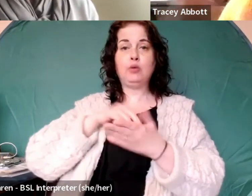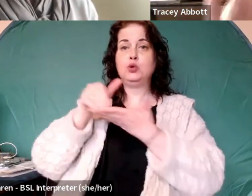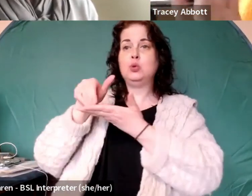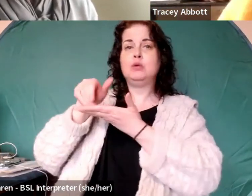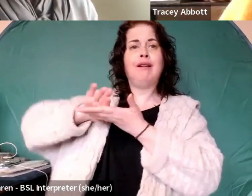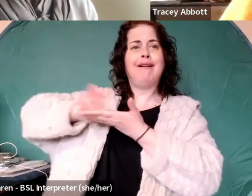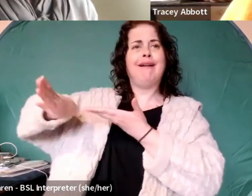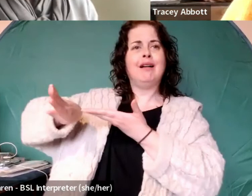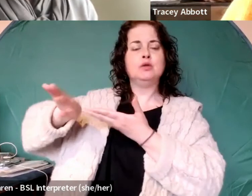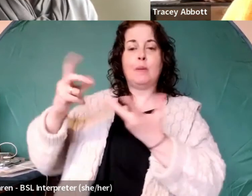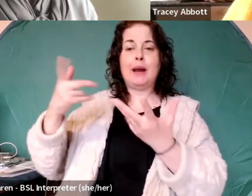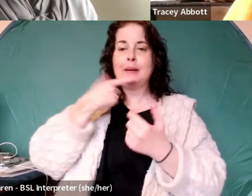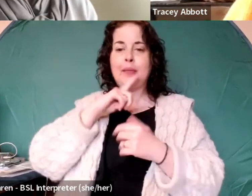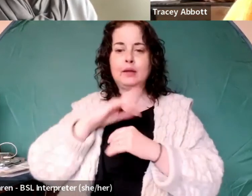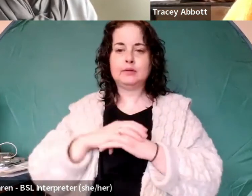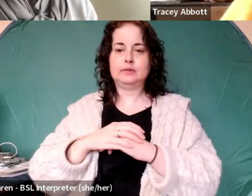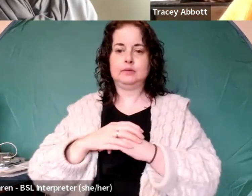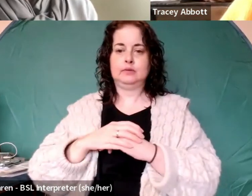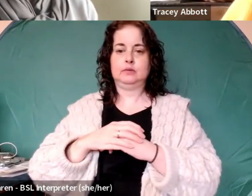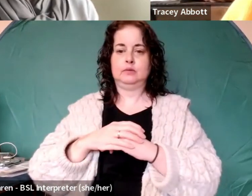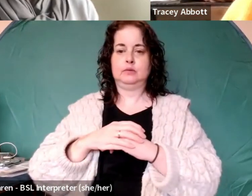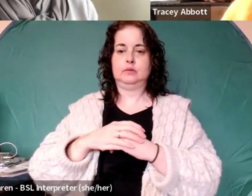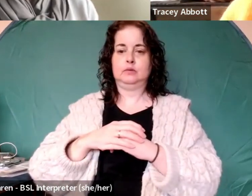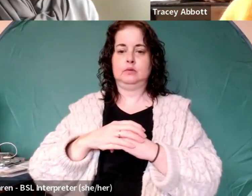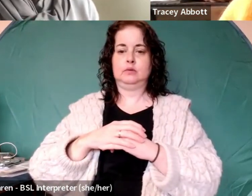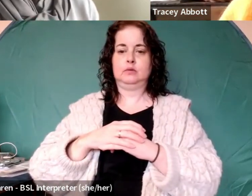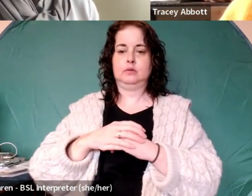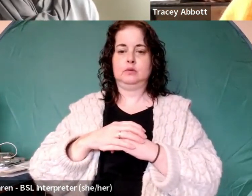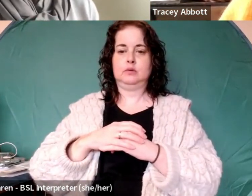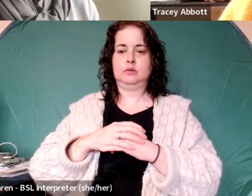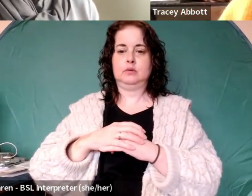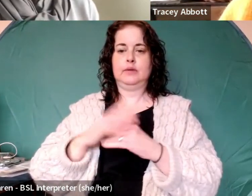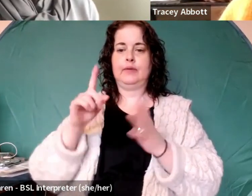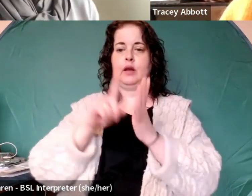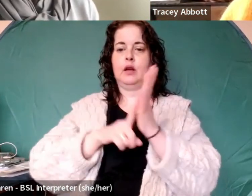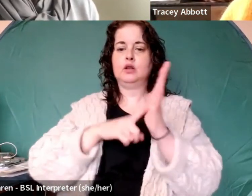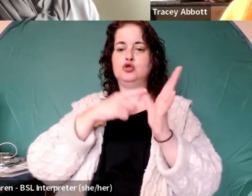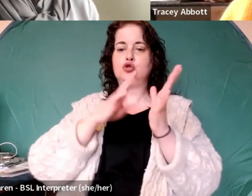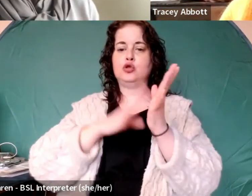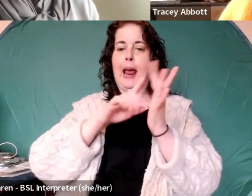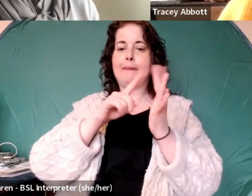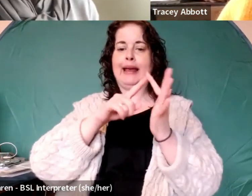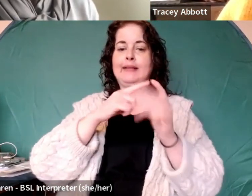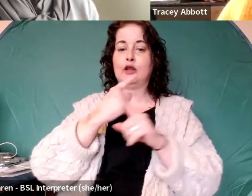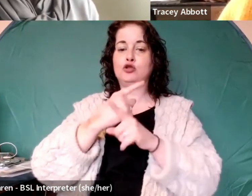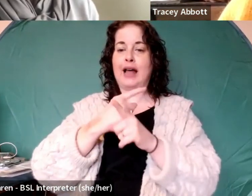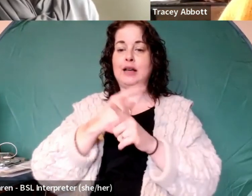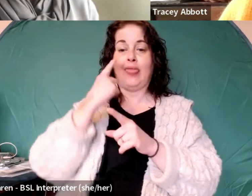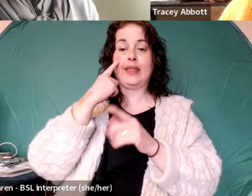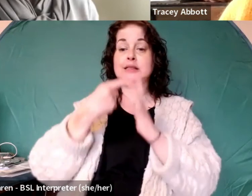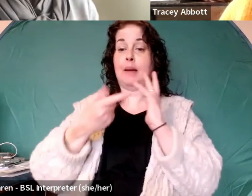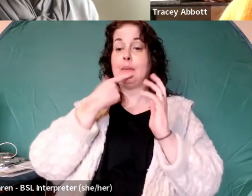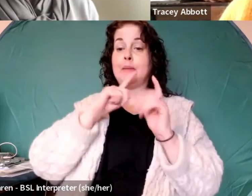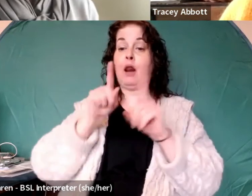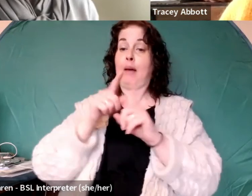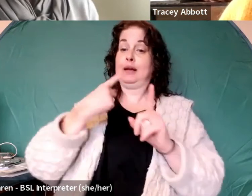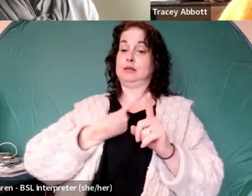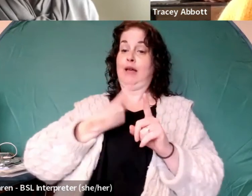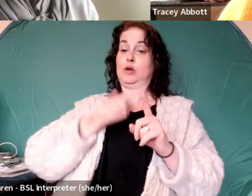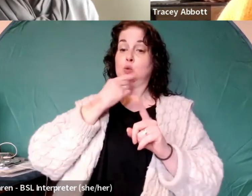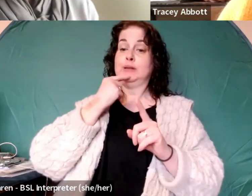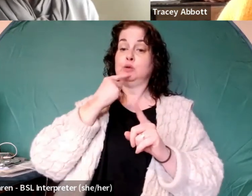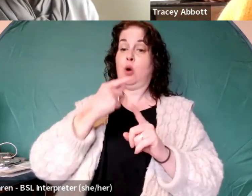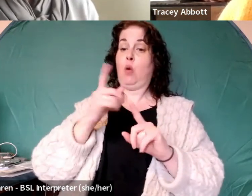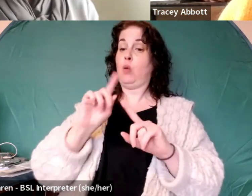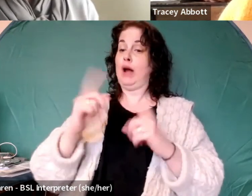many people? I don't understand it. Yeah, sorry. Yeah, no, quite. Jamie's put in the chat, I think disabled people like myself are used to being told